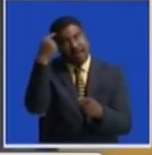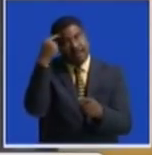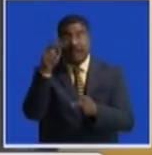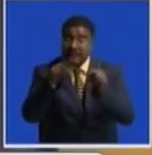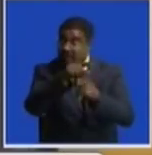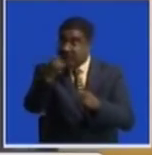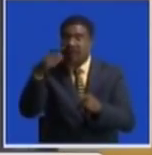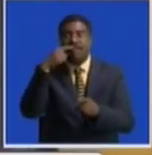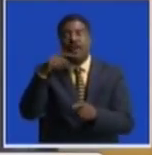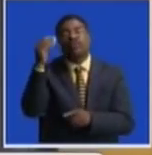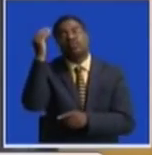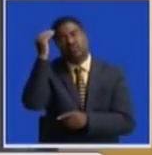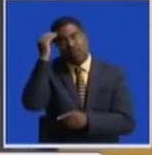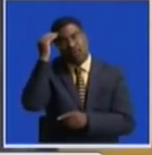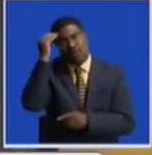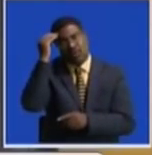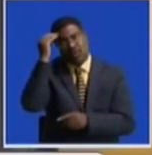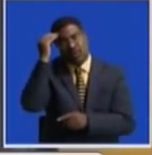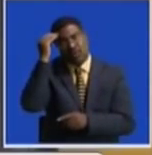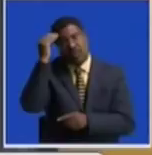know. Because now people, they have taken it